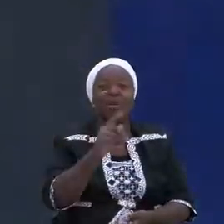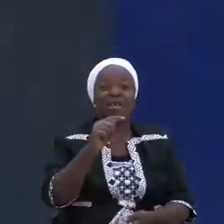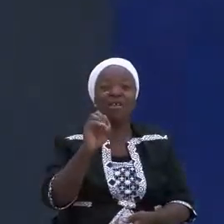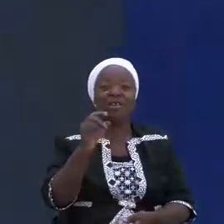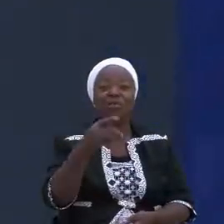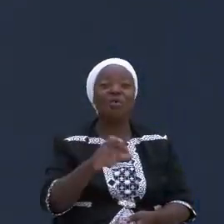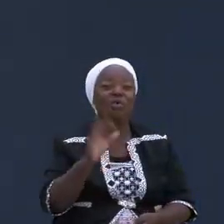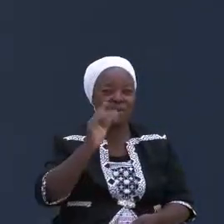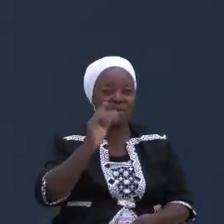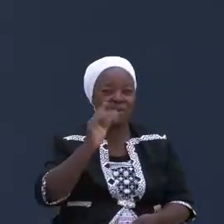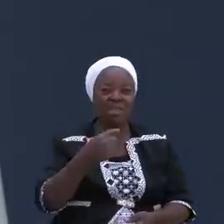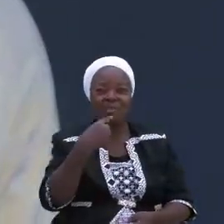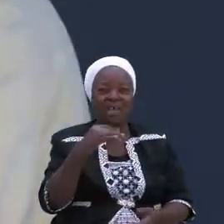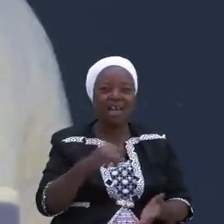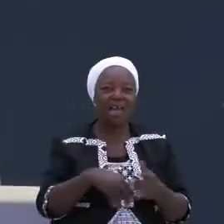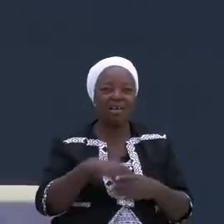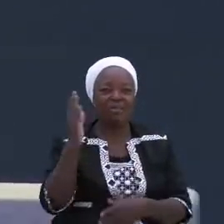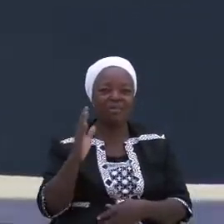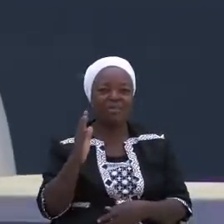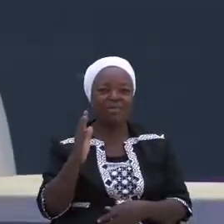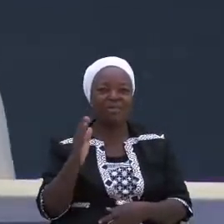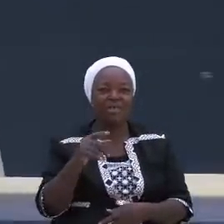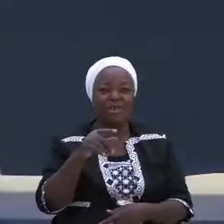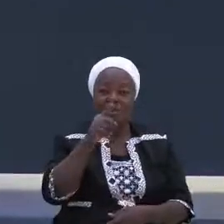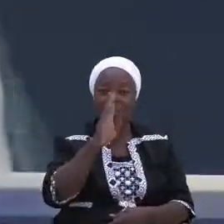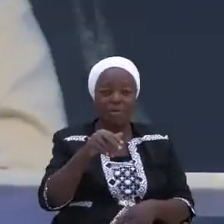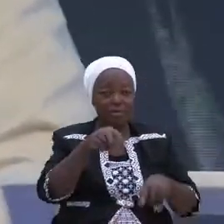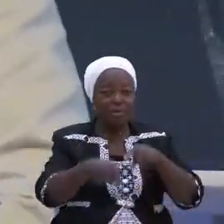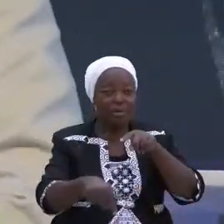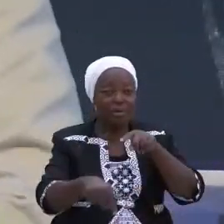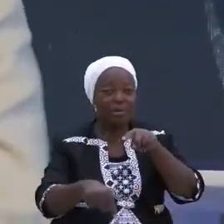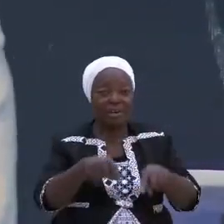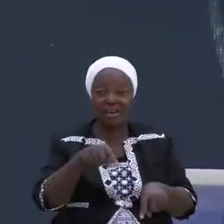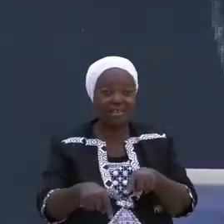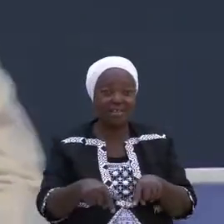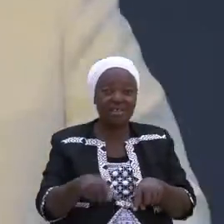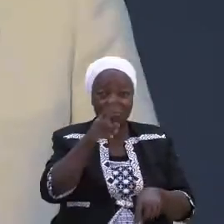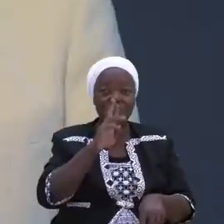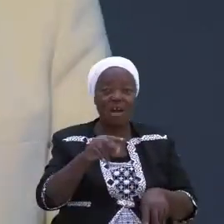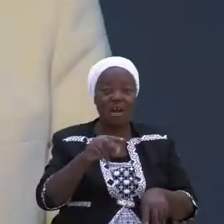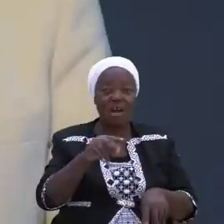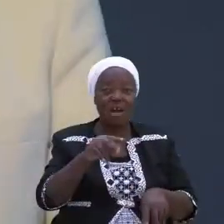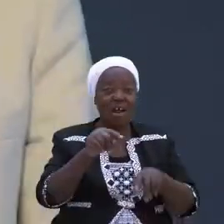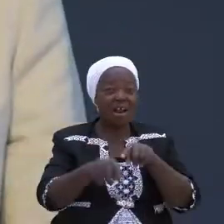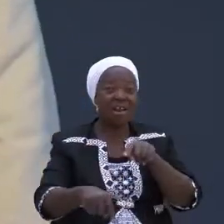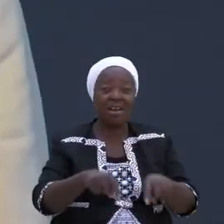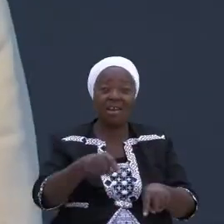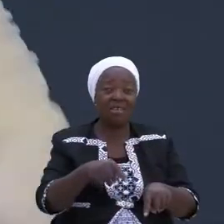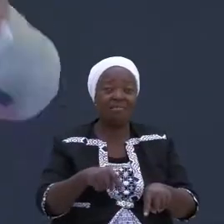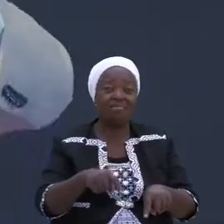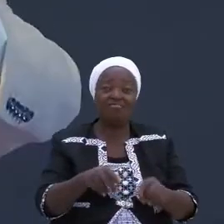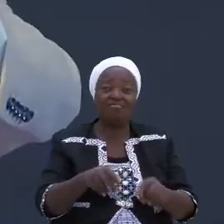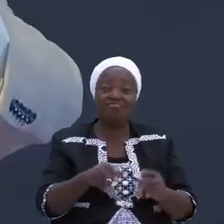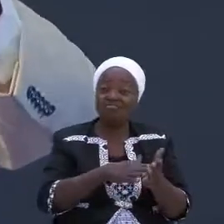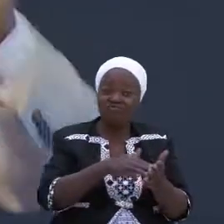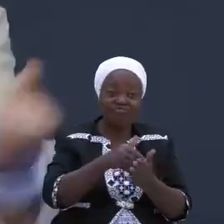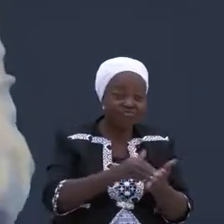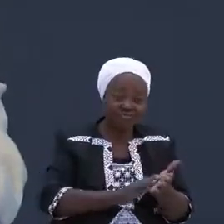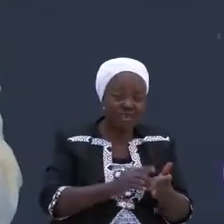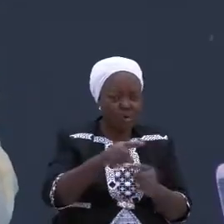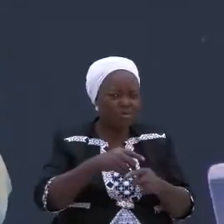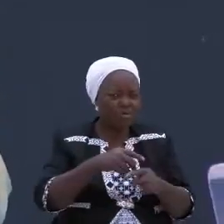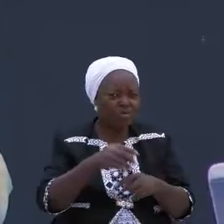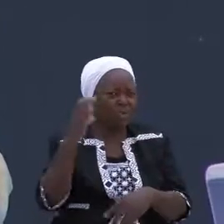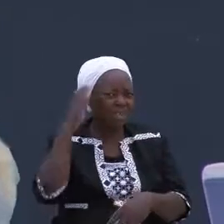out you've been paralyzed your lame impotence when you hear the